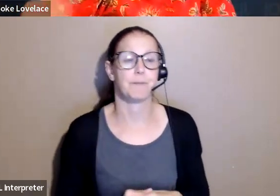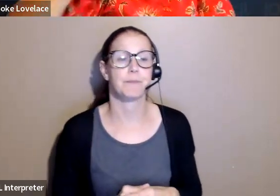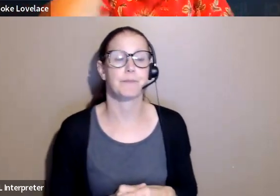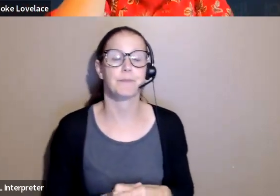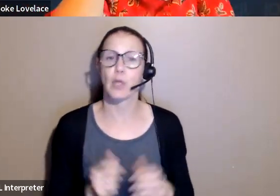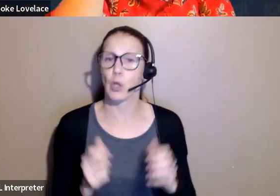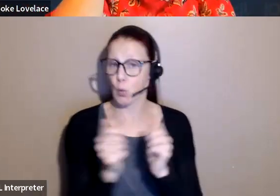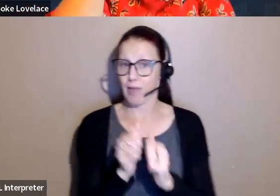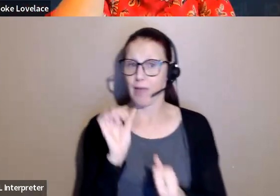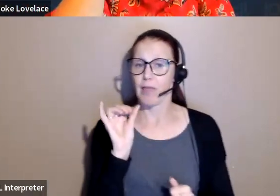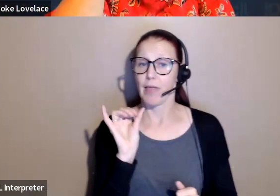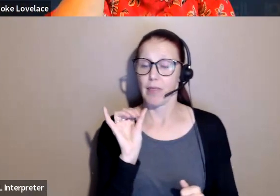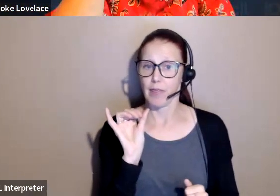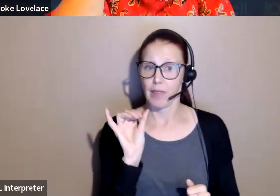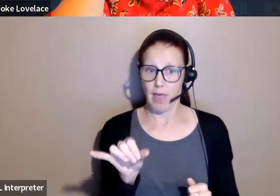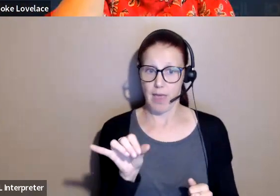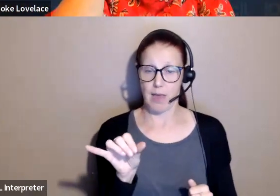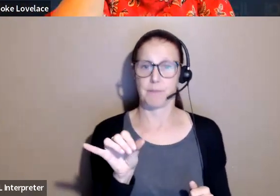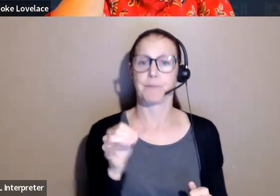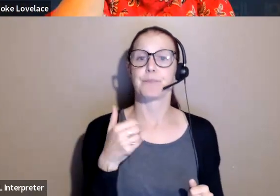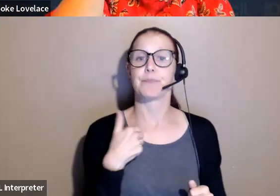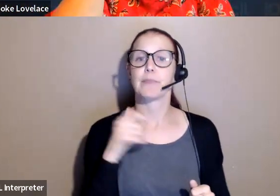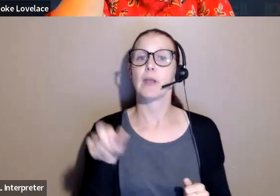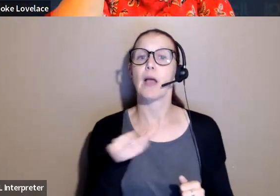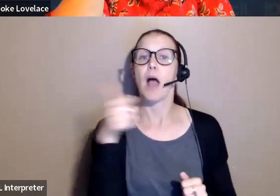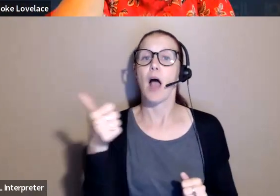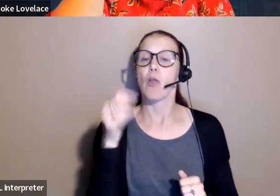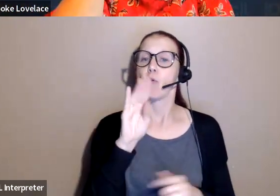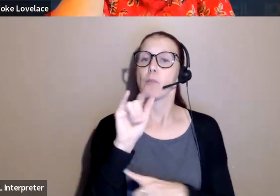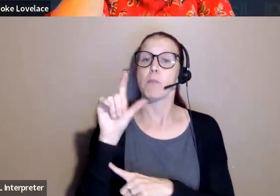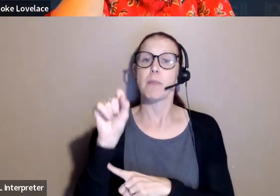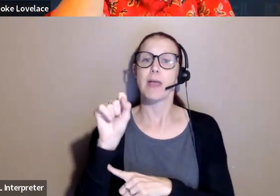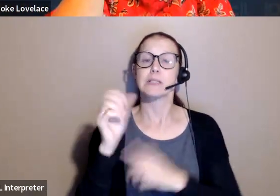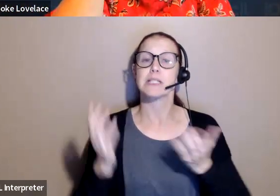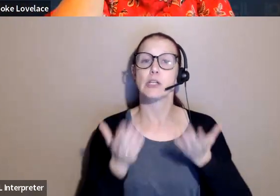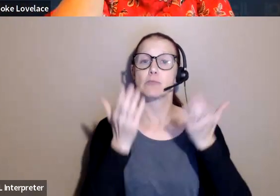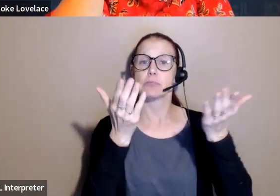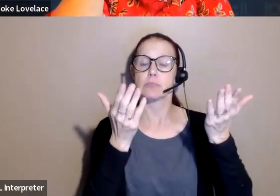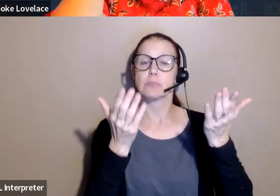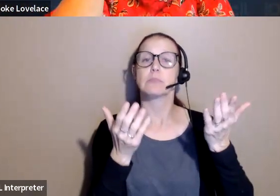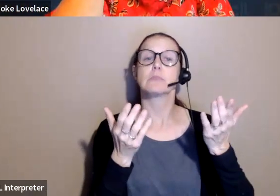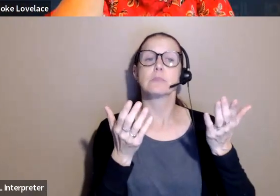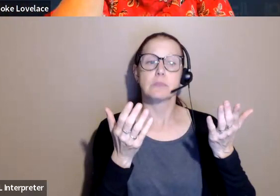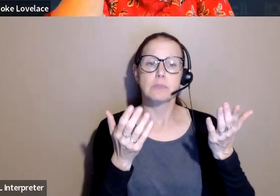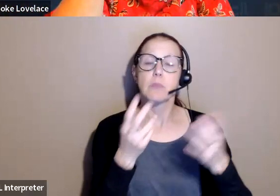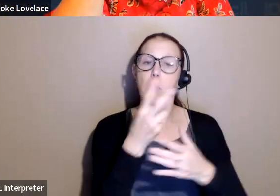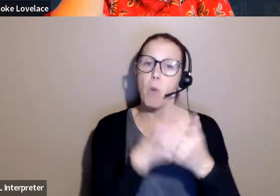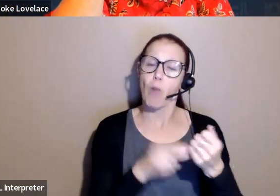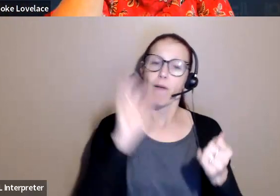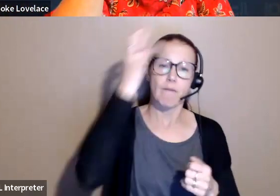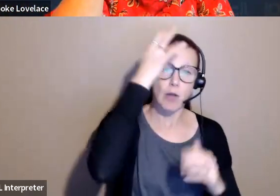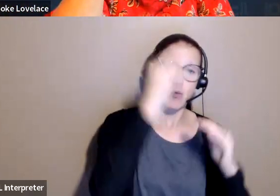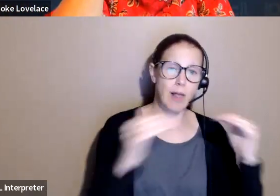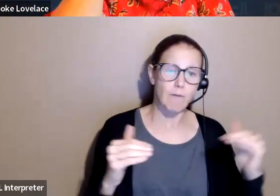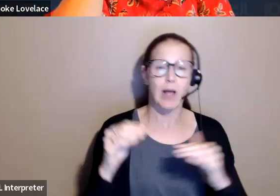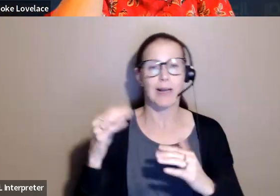with that, there are other bills who have been introduced both at the federal level